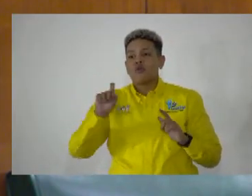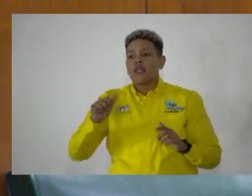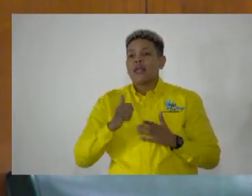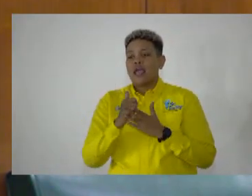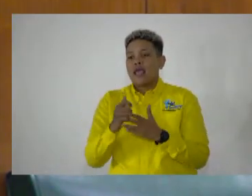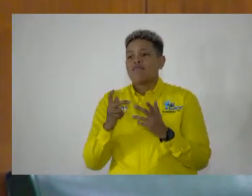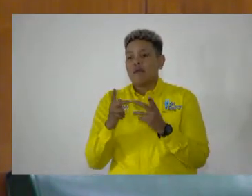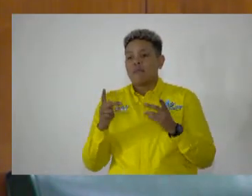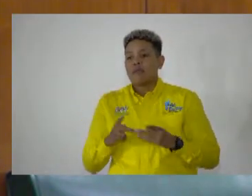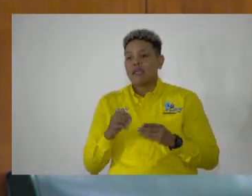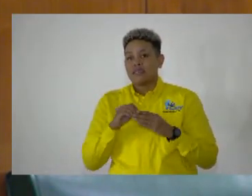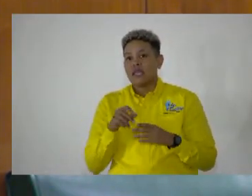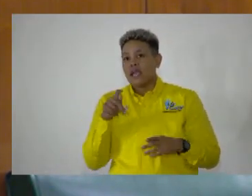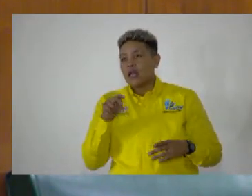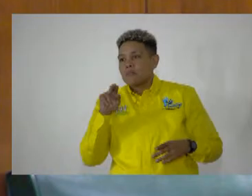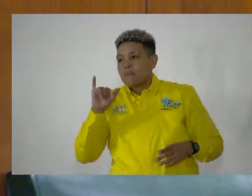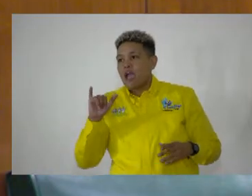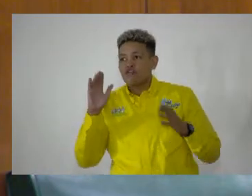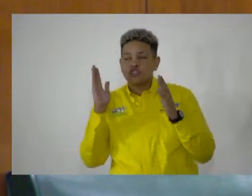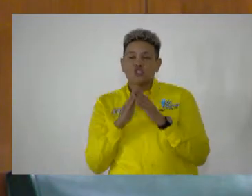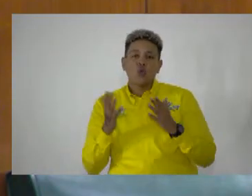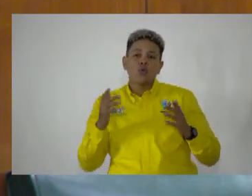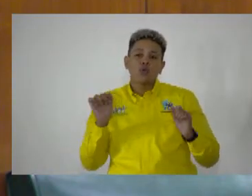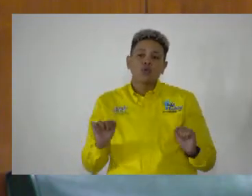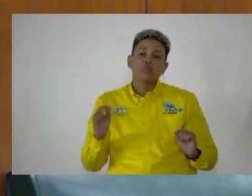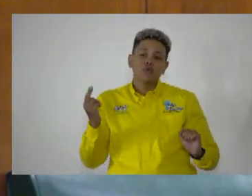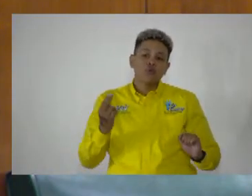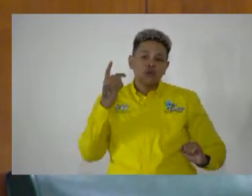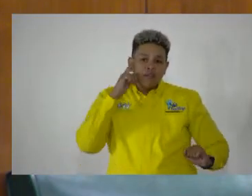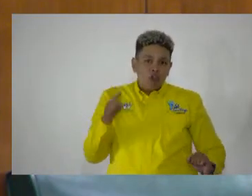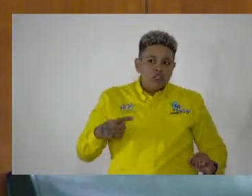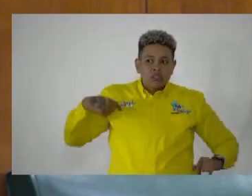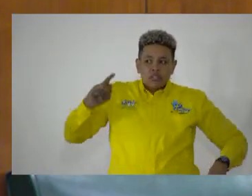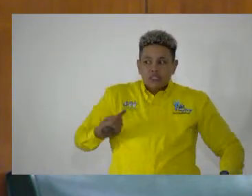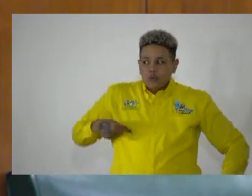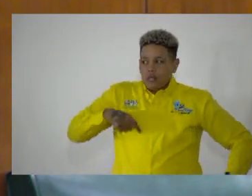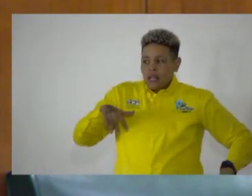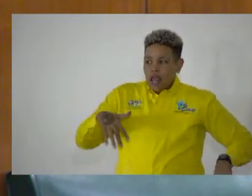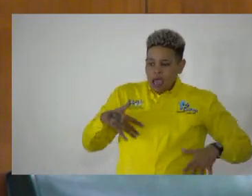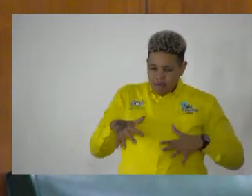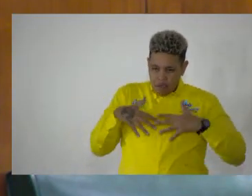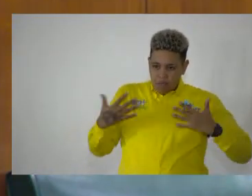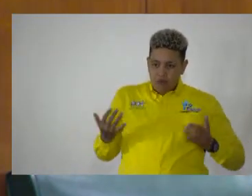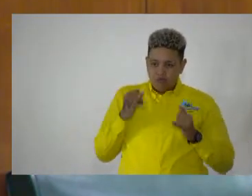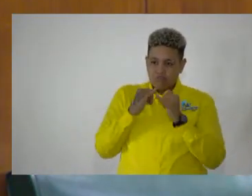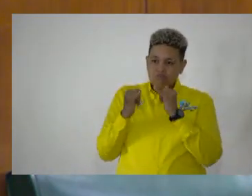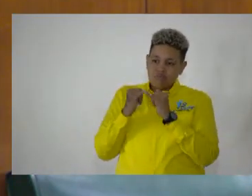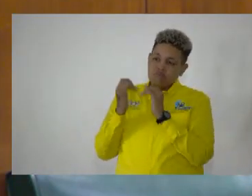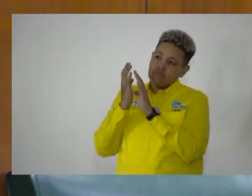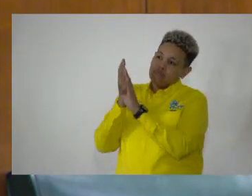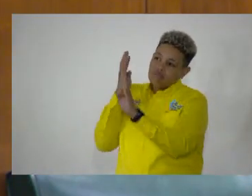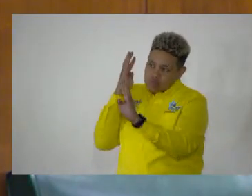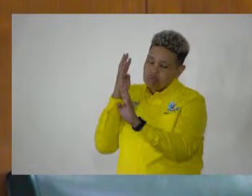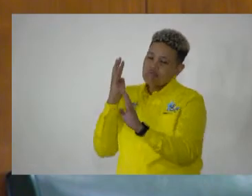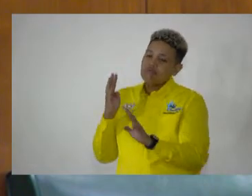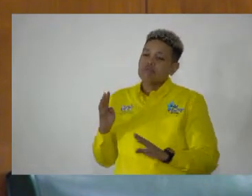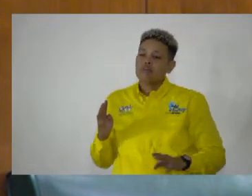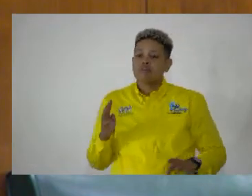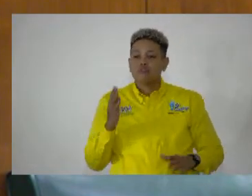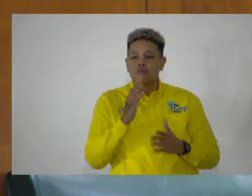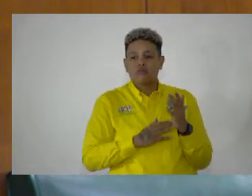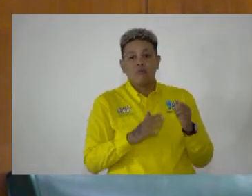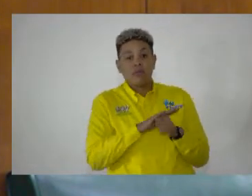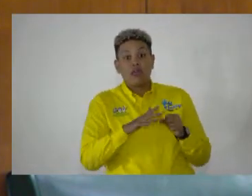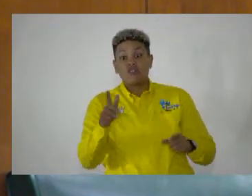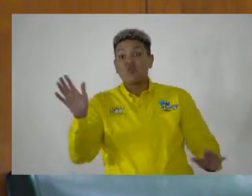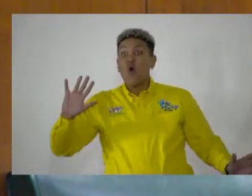in Parrytown, what could that be used for, since we might not have as much zinc as a facade in some